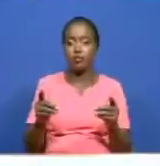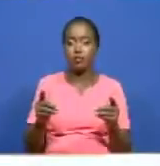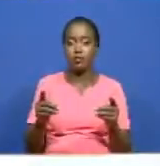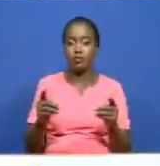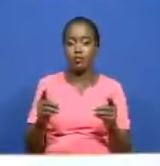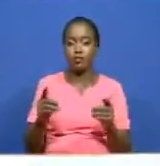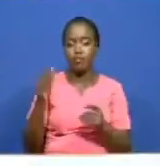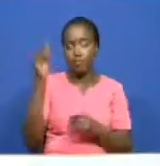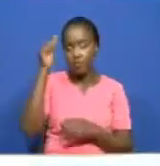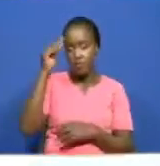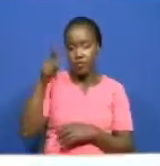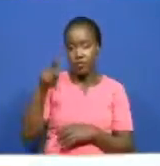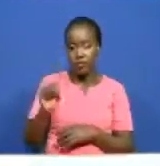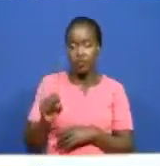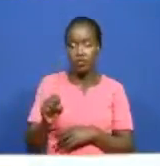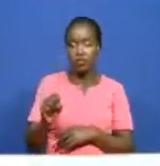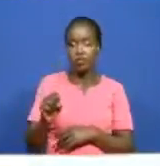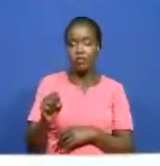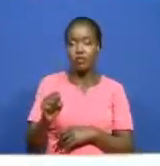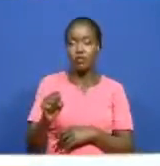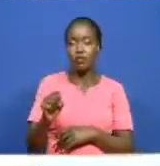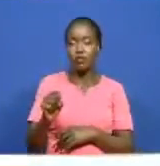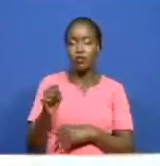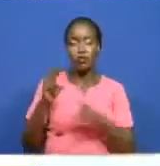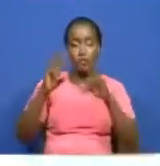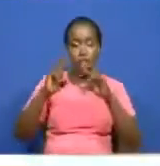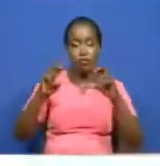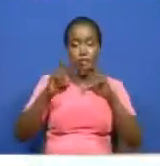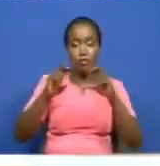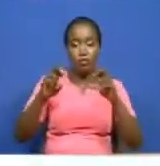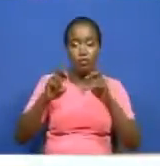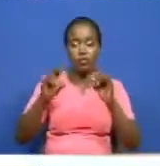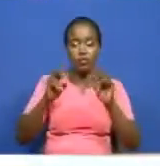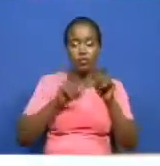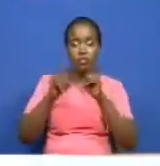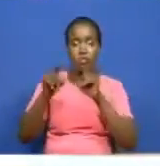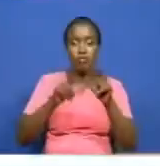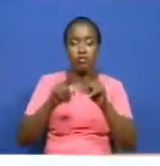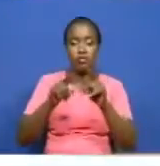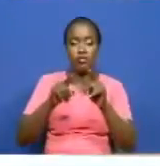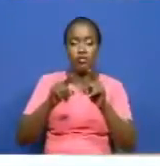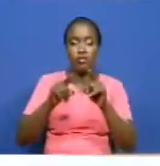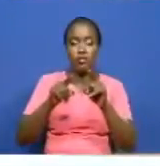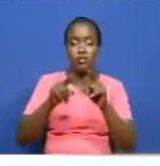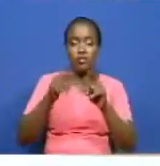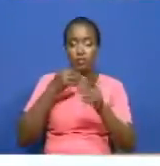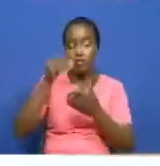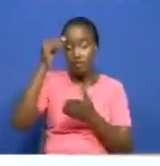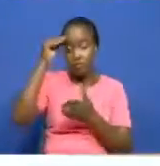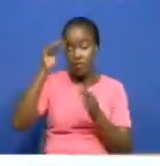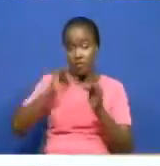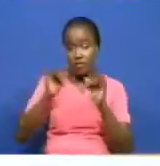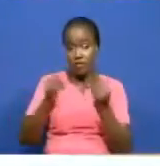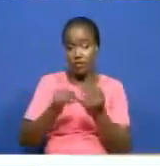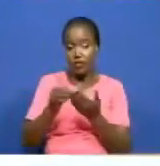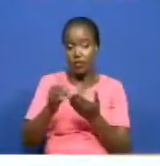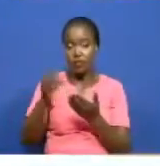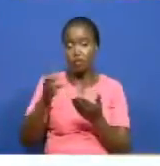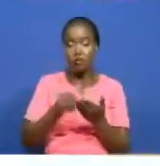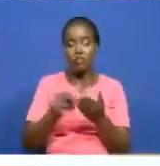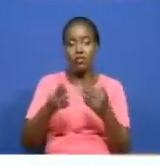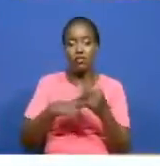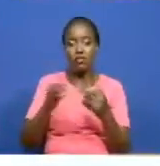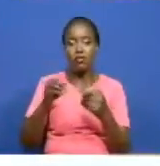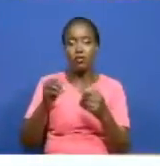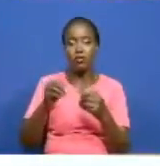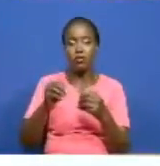Education PS Belio Kipsang, who was on an inspection tour of learning institutions in Narok, says the desks will be distributed to 70 secondary